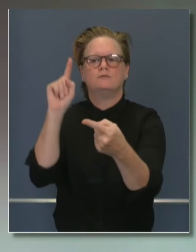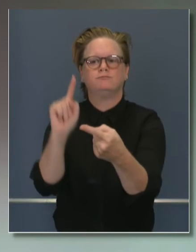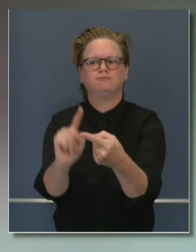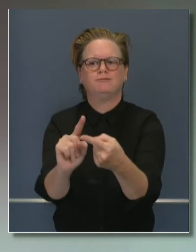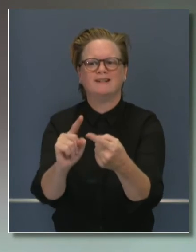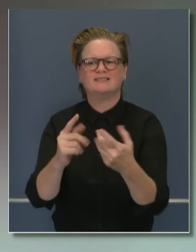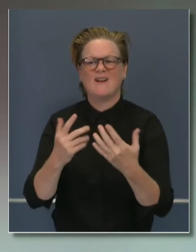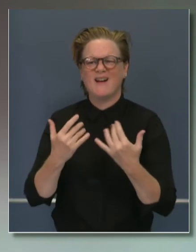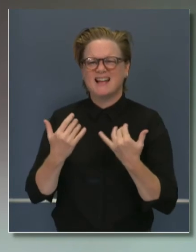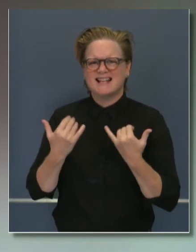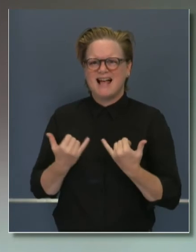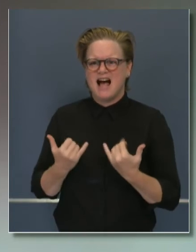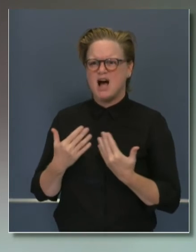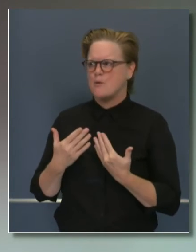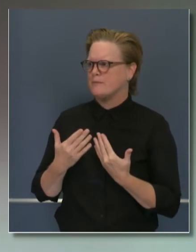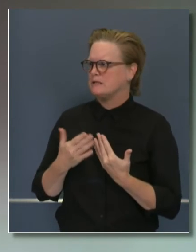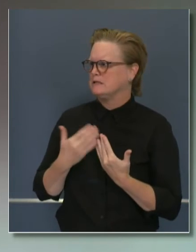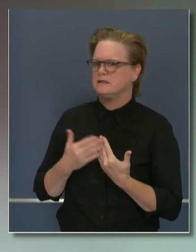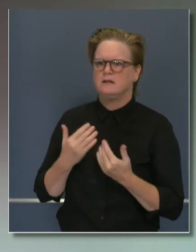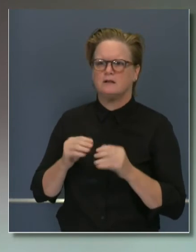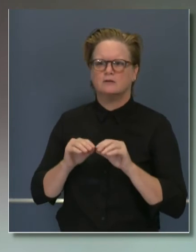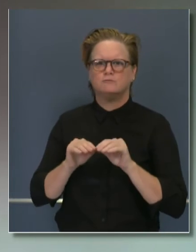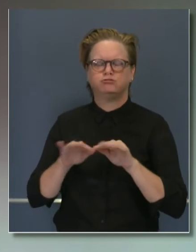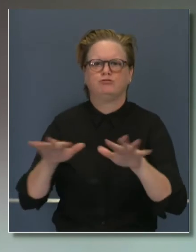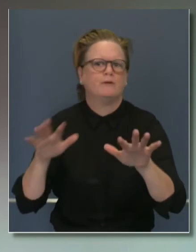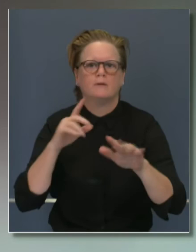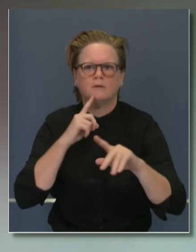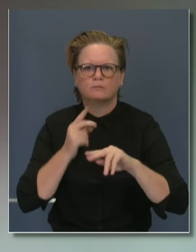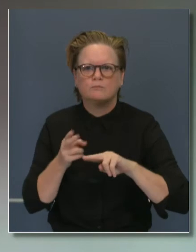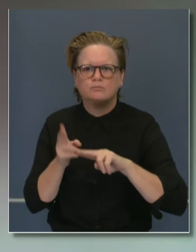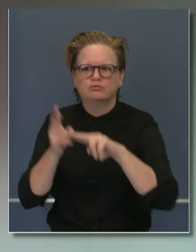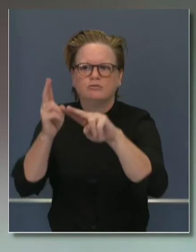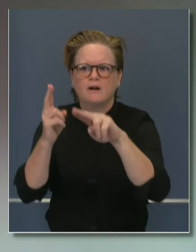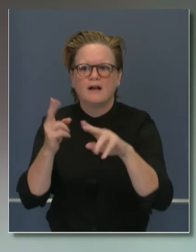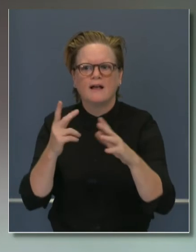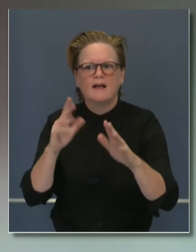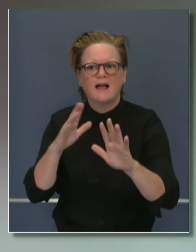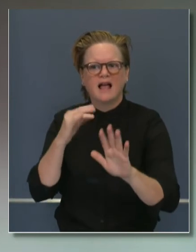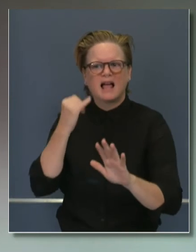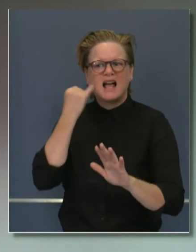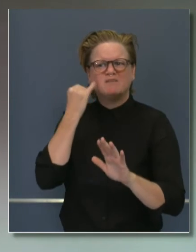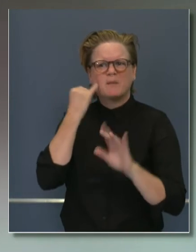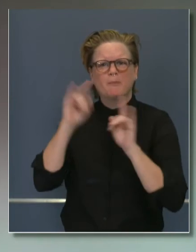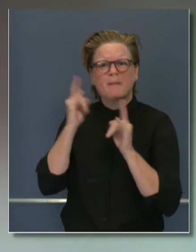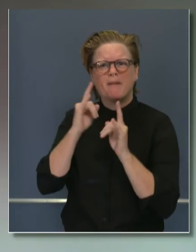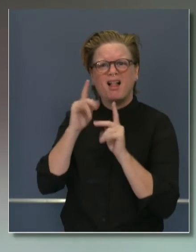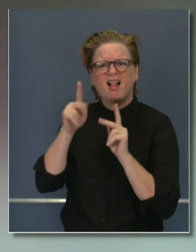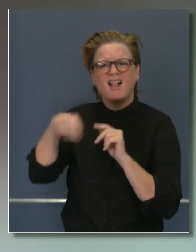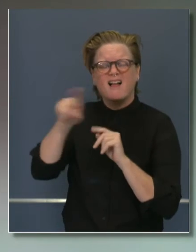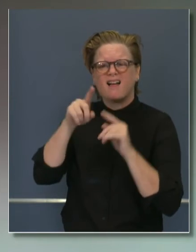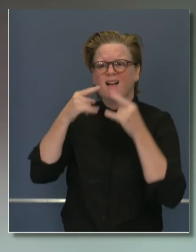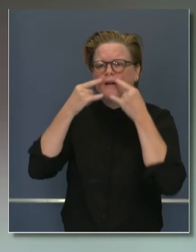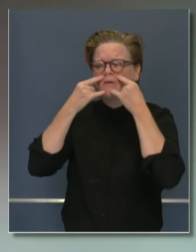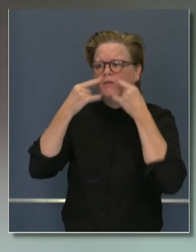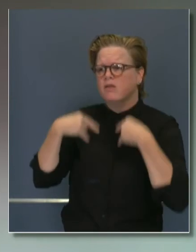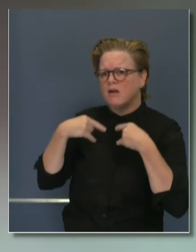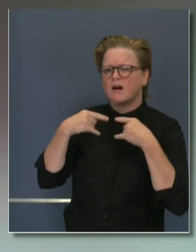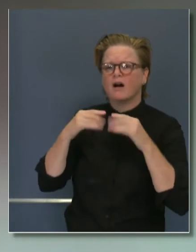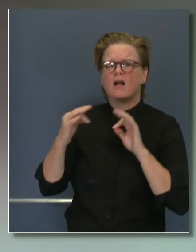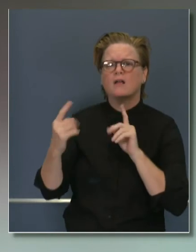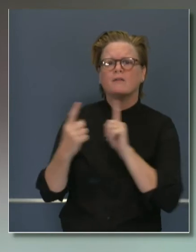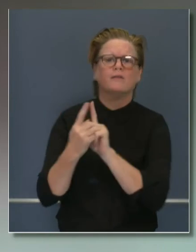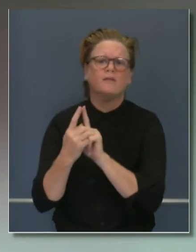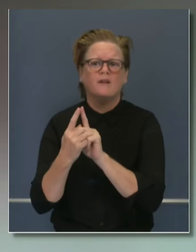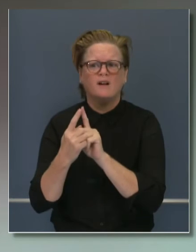60 in no time, and that happens when all those protective factors are down. So, this is a tool for us